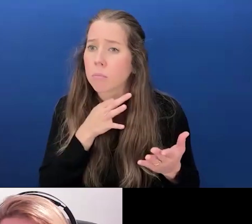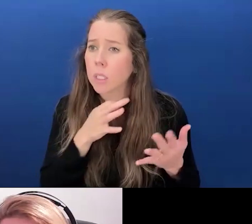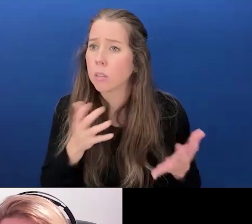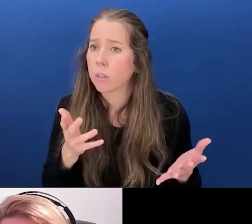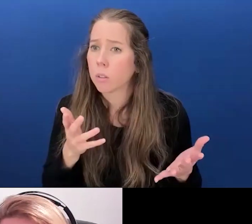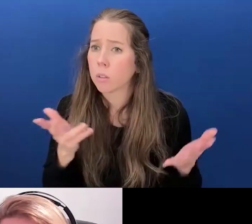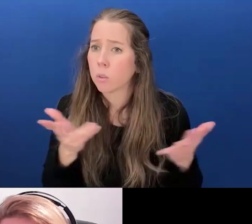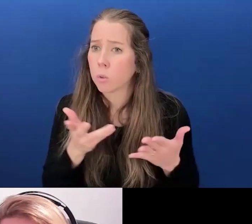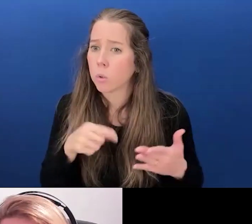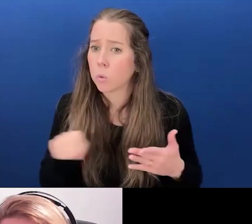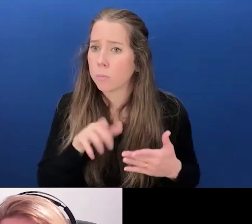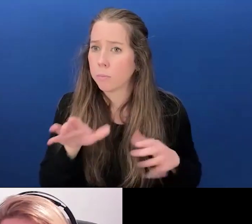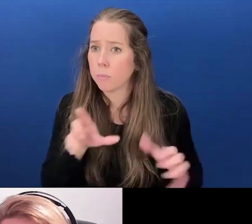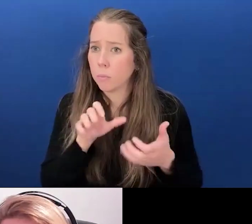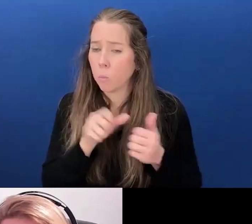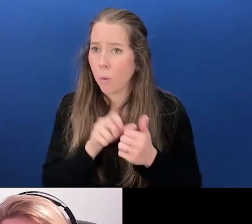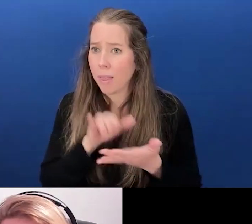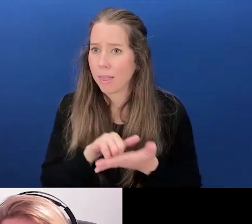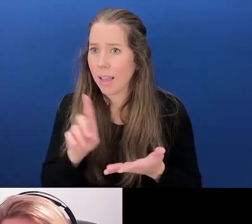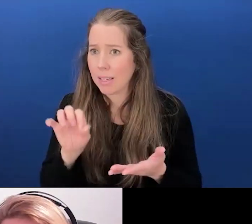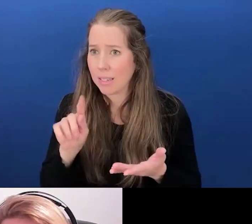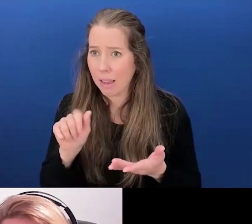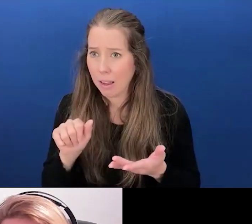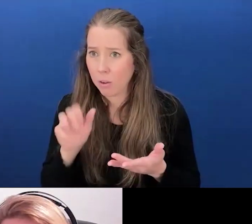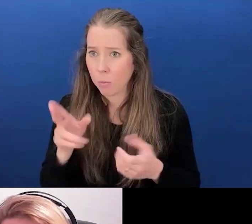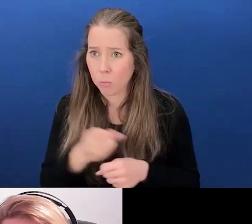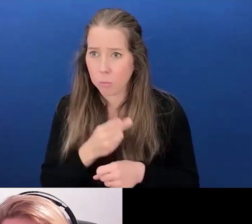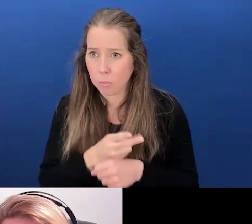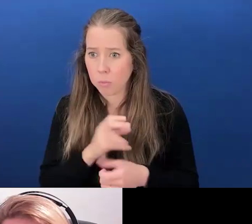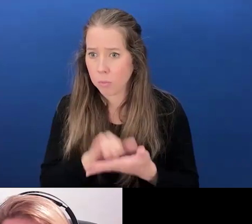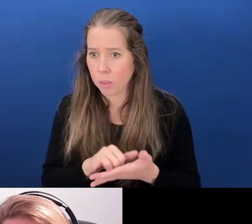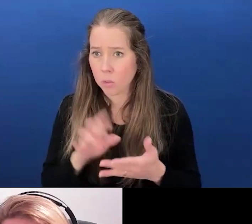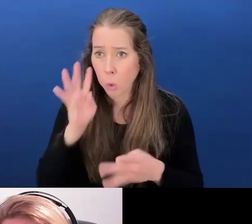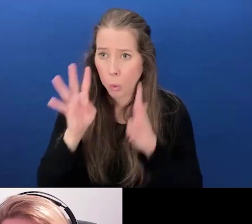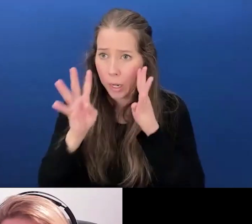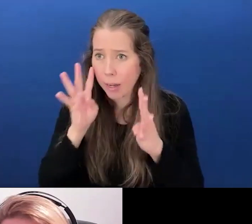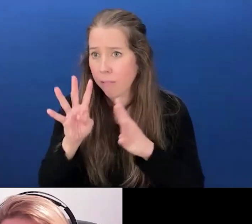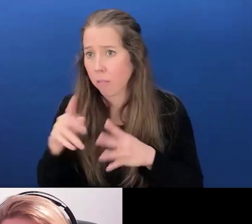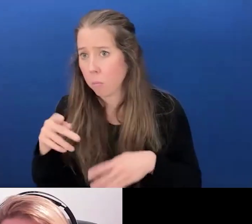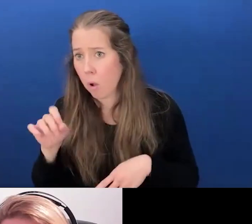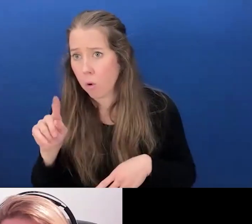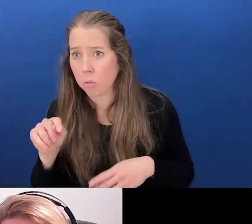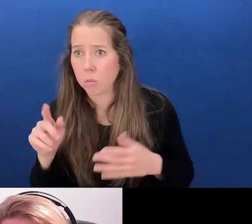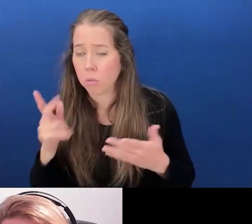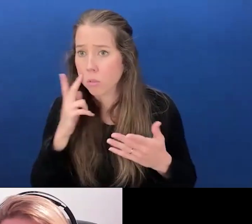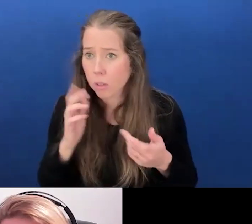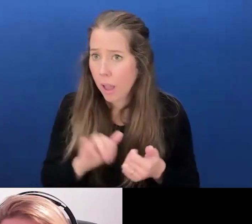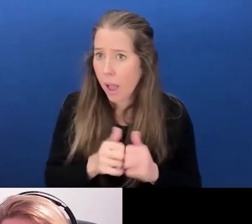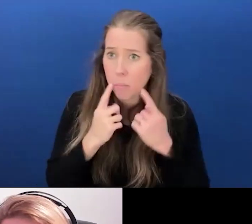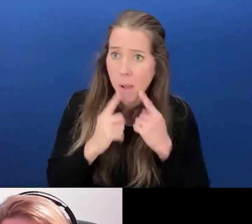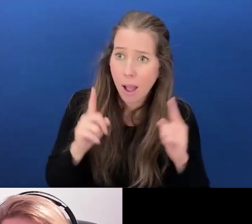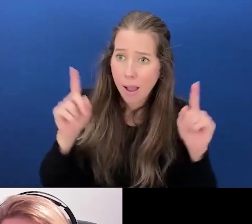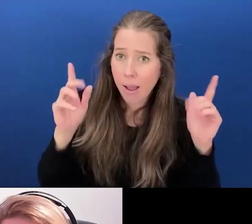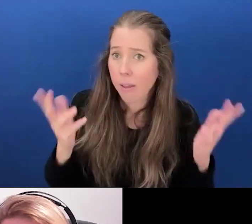like what you're gonna do with the data that you obtain. Are you gonna do like a pre and post test to see like how successful